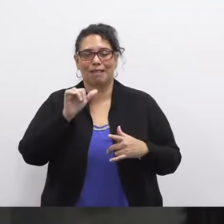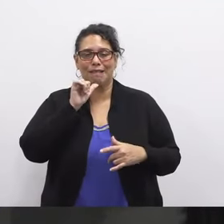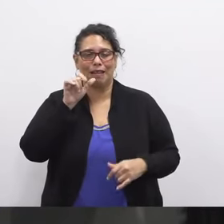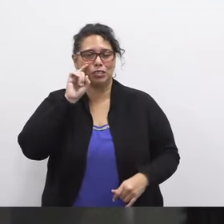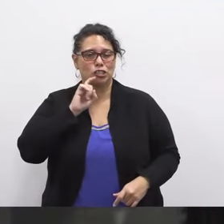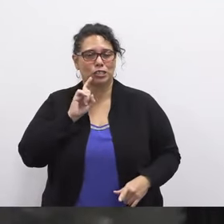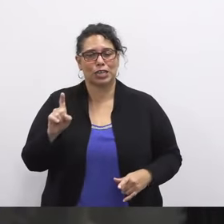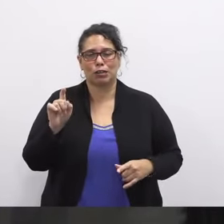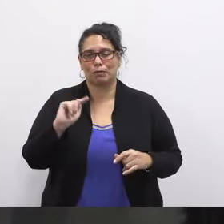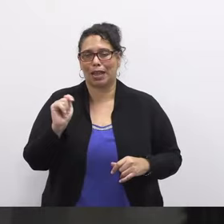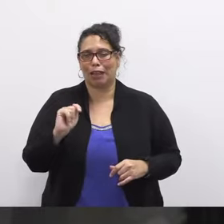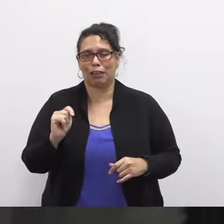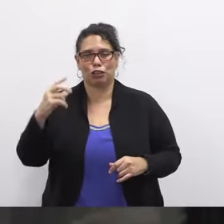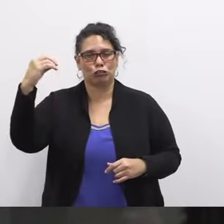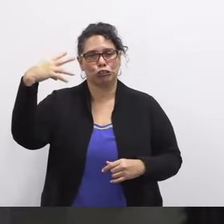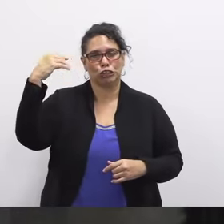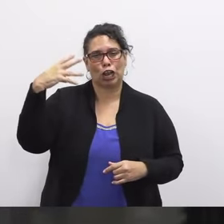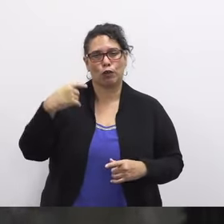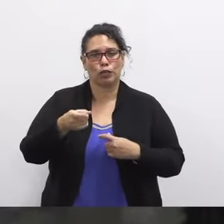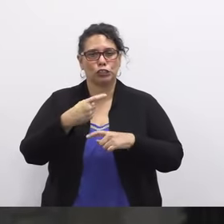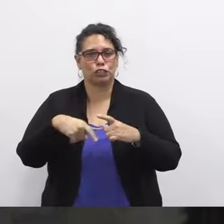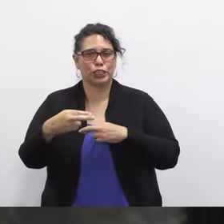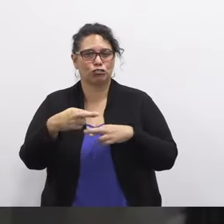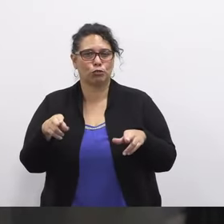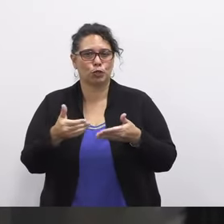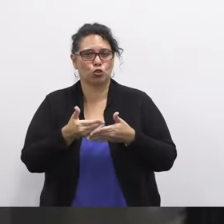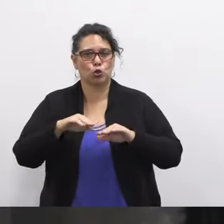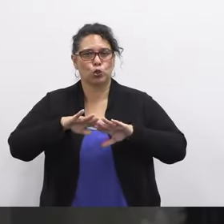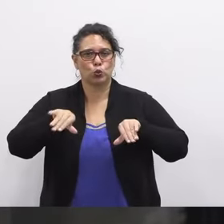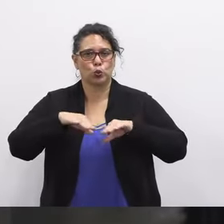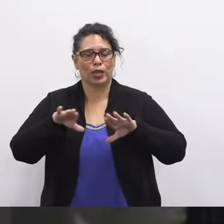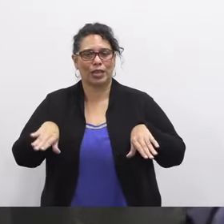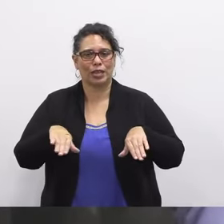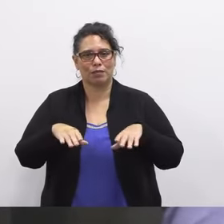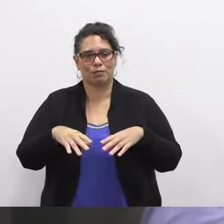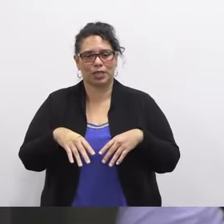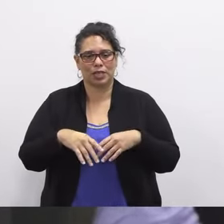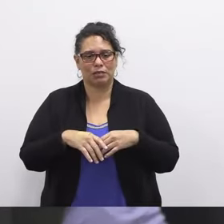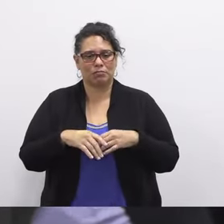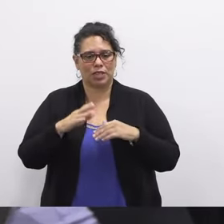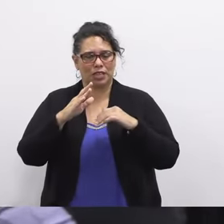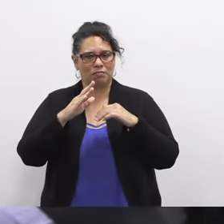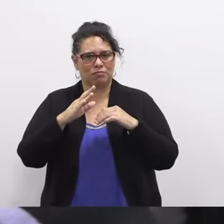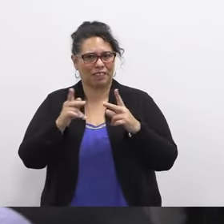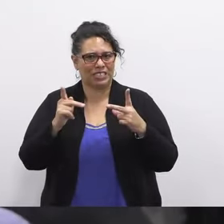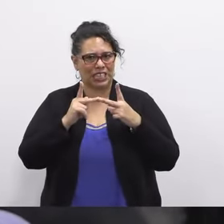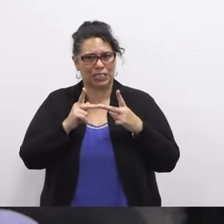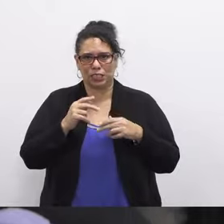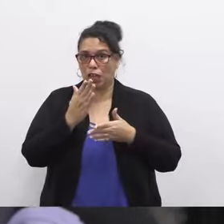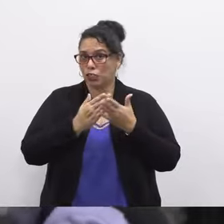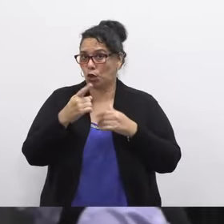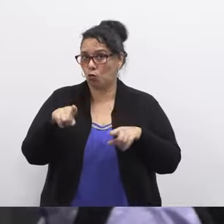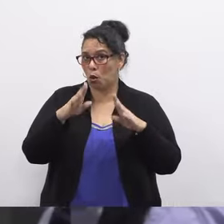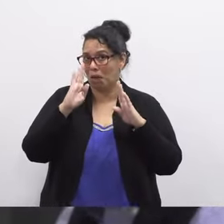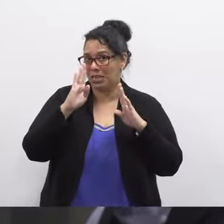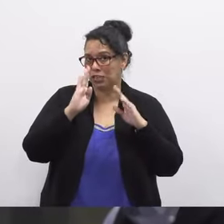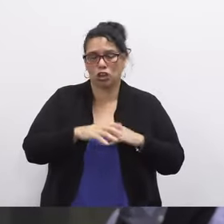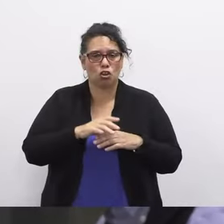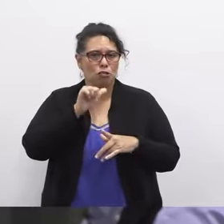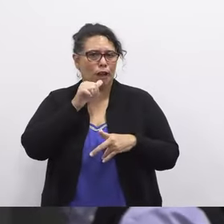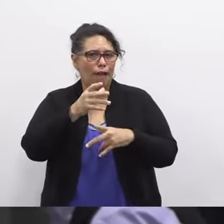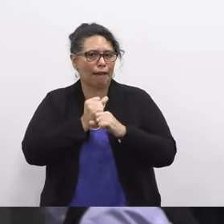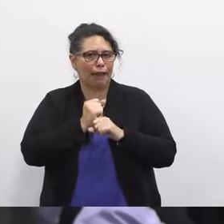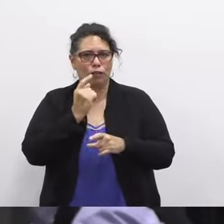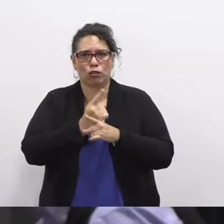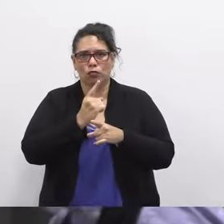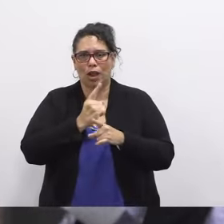and showers and change rooms in the new swim facilities. I see some of you are paying attention. Seems you're not getting the right information about the problems with the